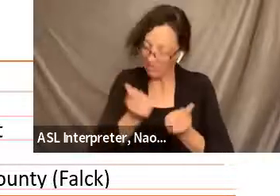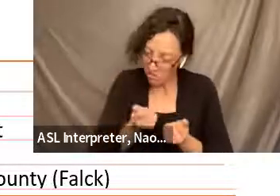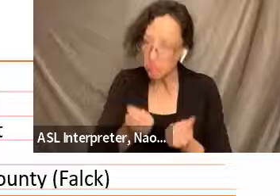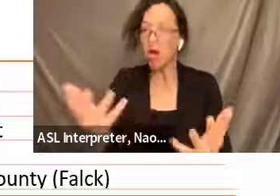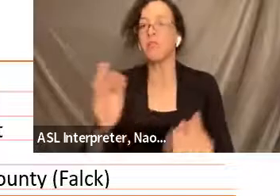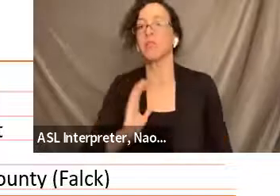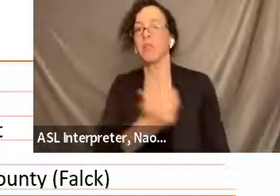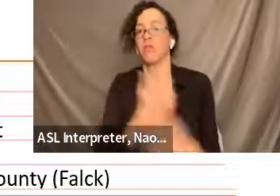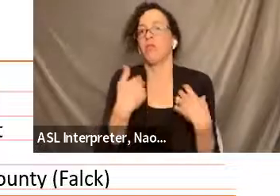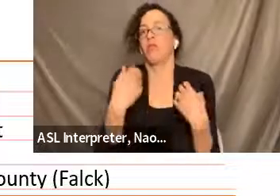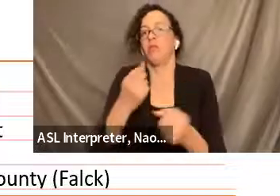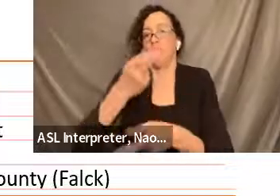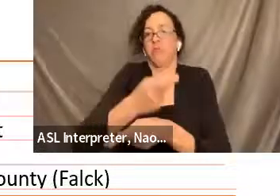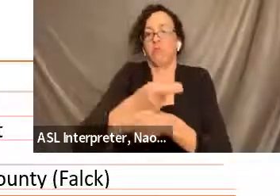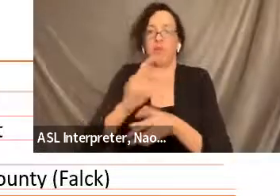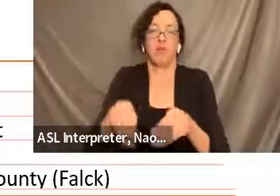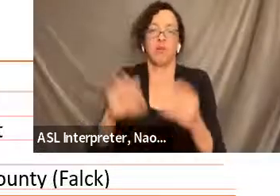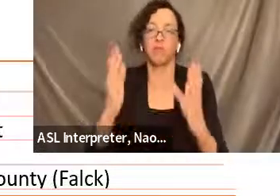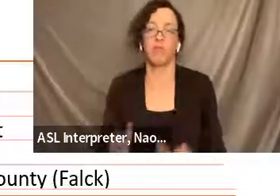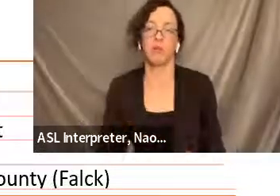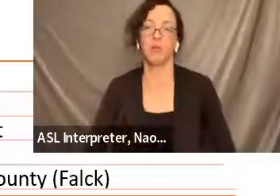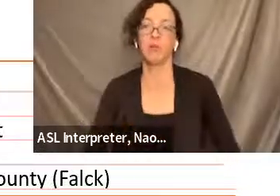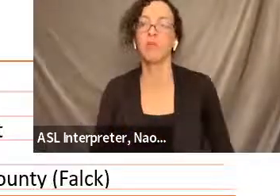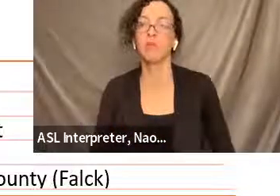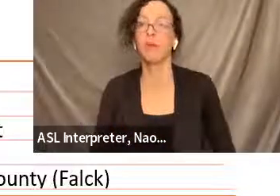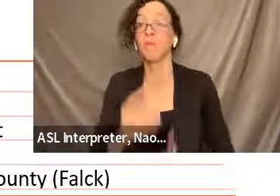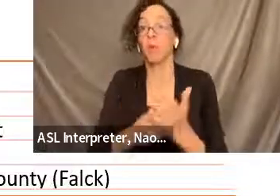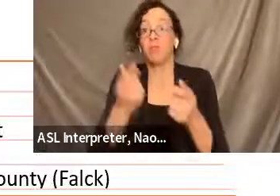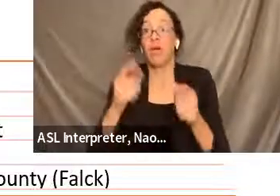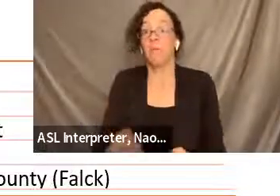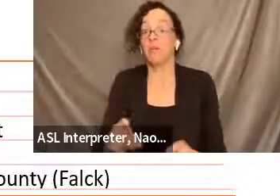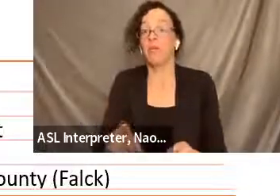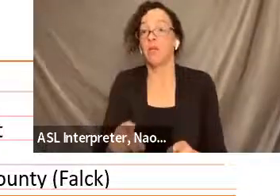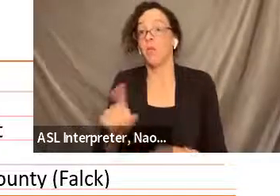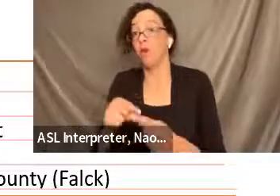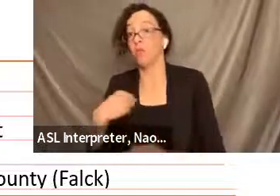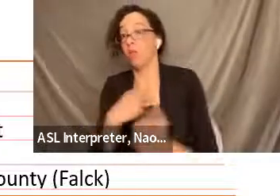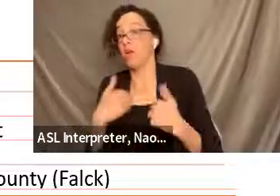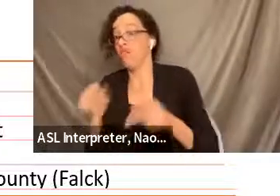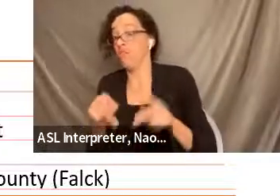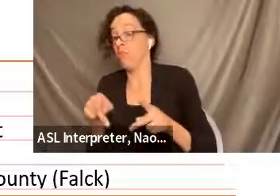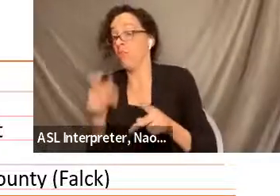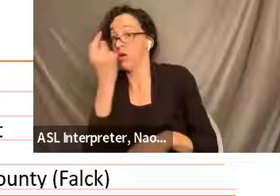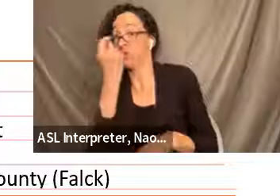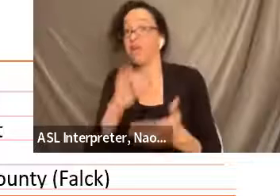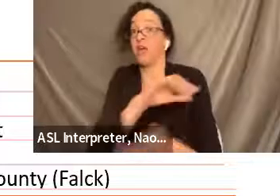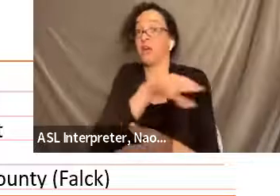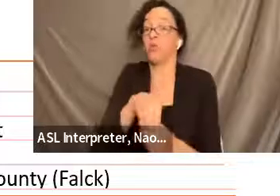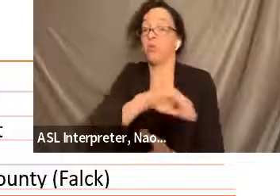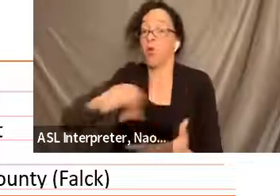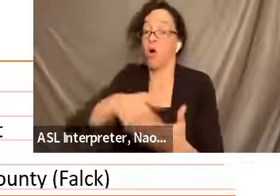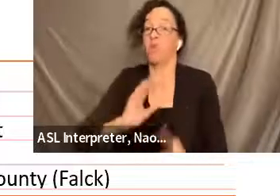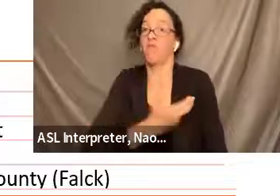what happens is, when we have people, and this includes all of our transporting providers, our firefighters